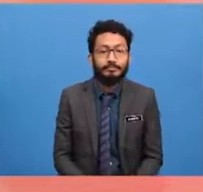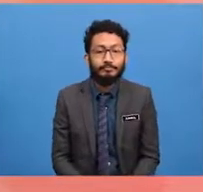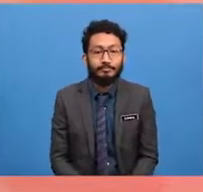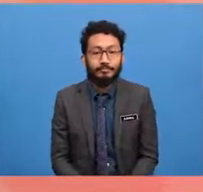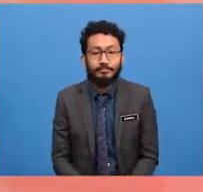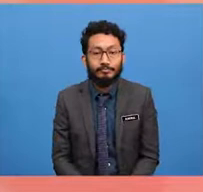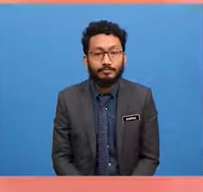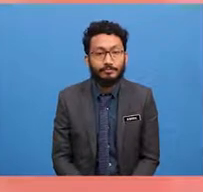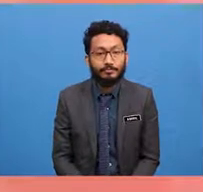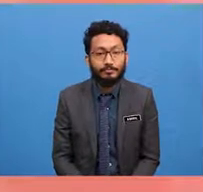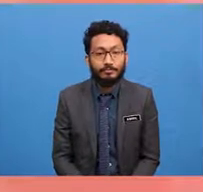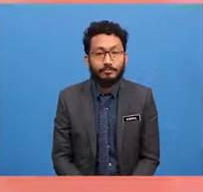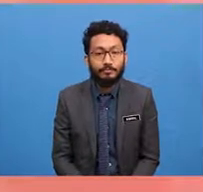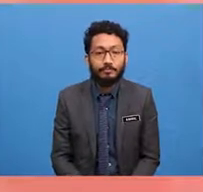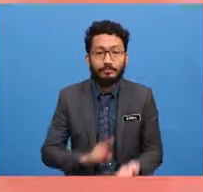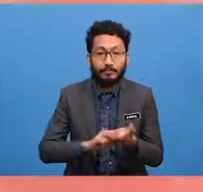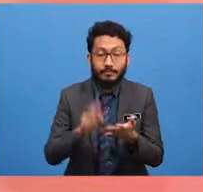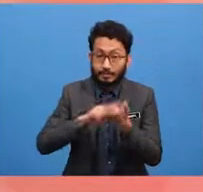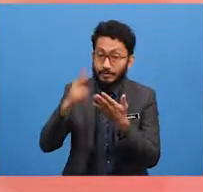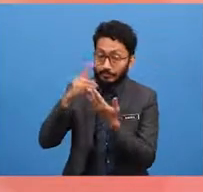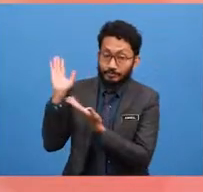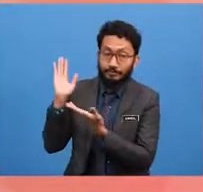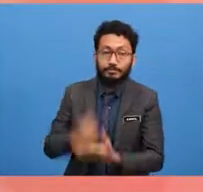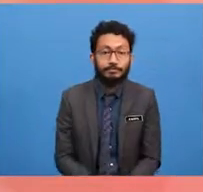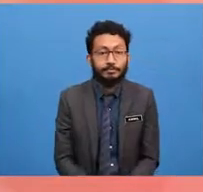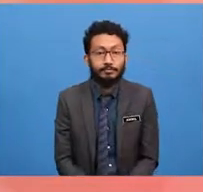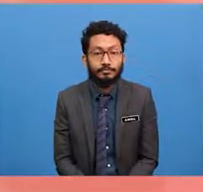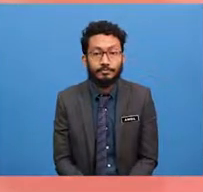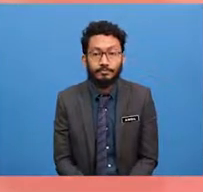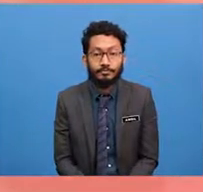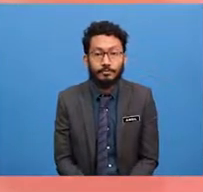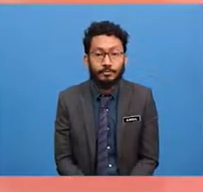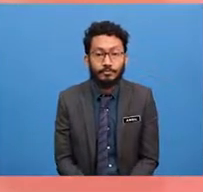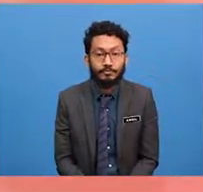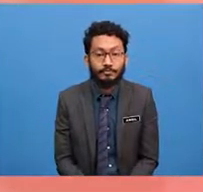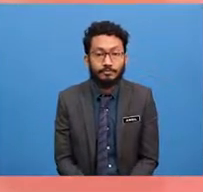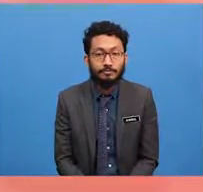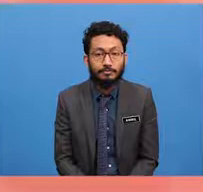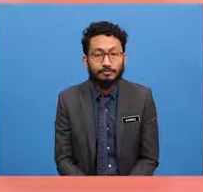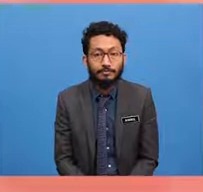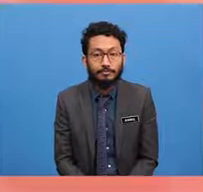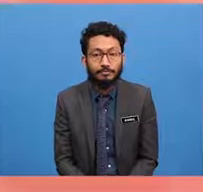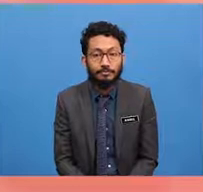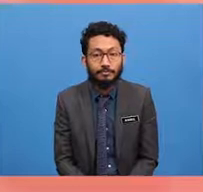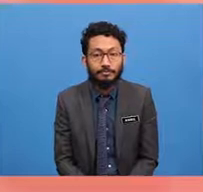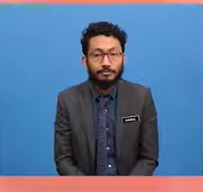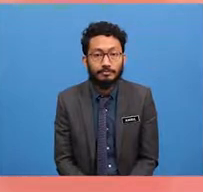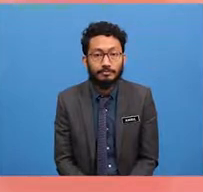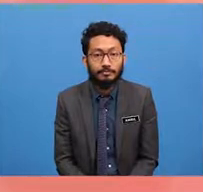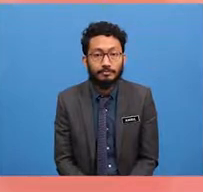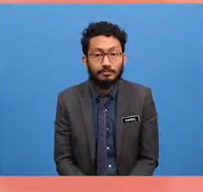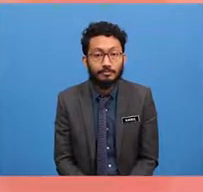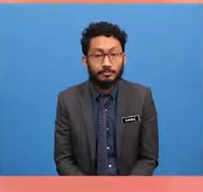Whenever I go on a long journey, my parents come and see me off at the airport,